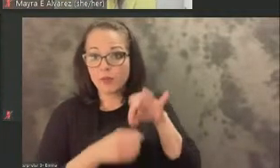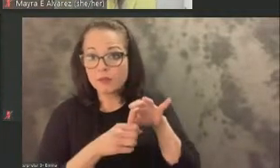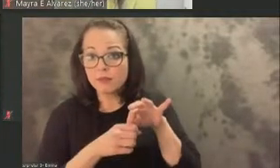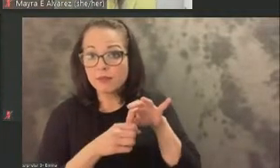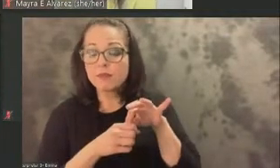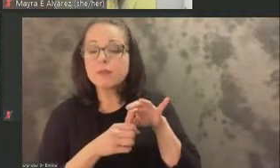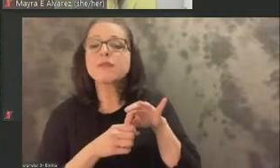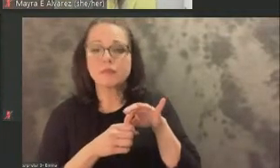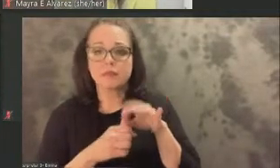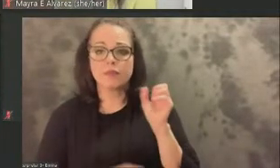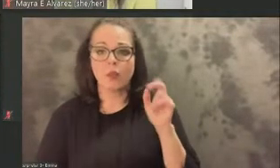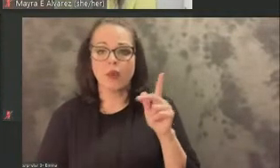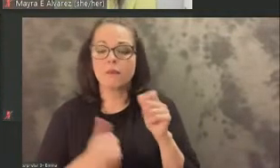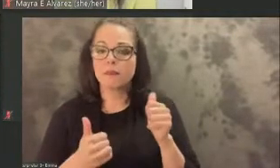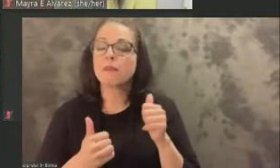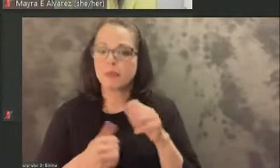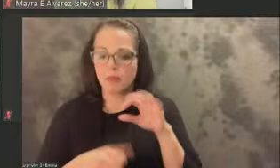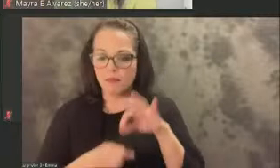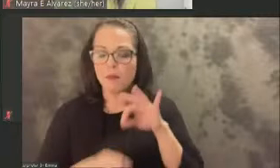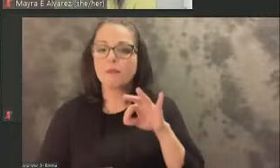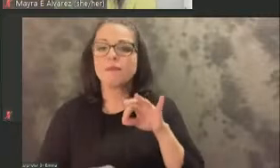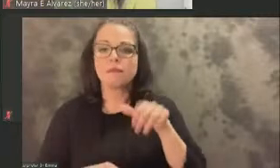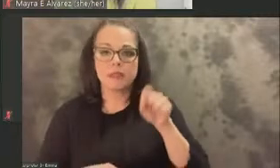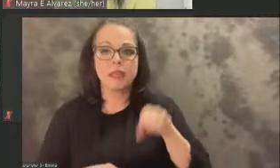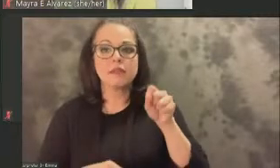All right, thank you so much. I vote yes, that motion carries.